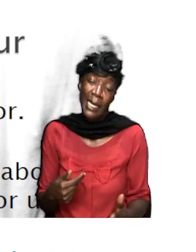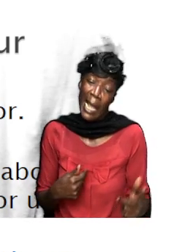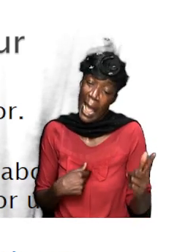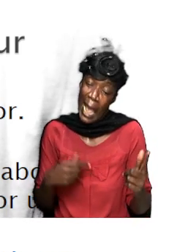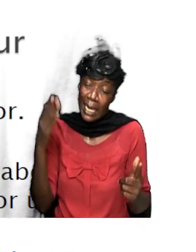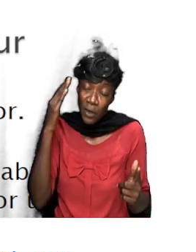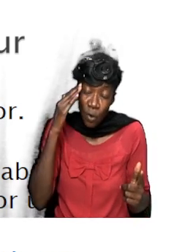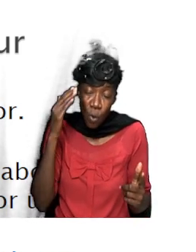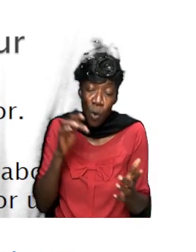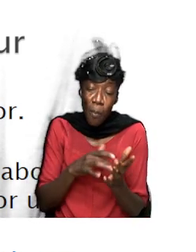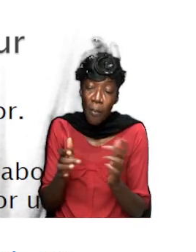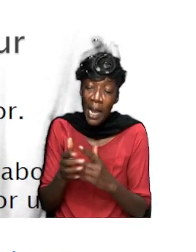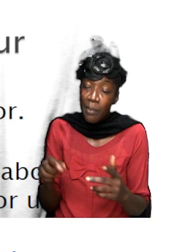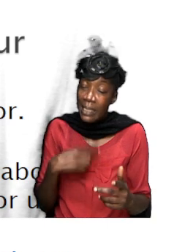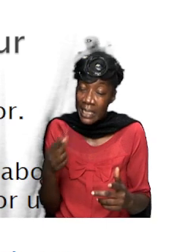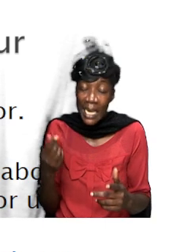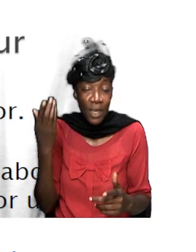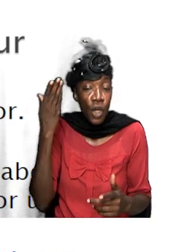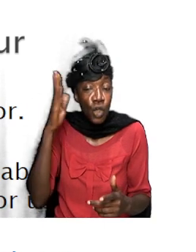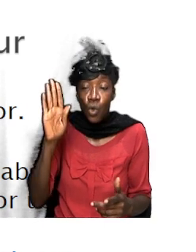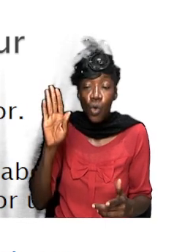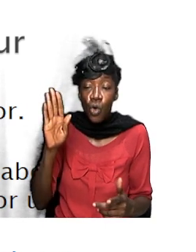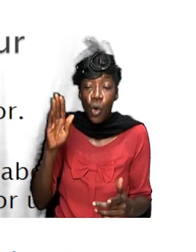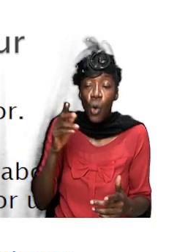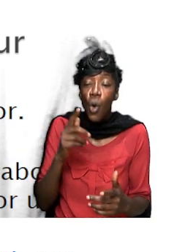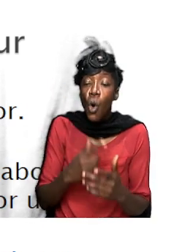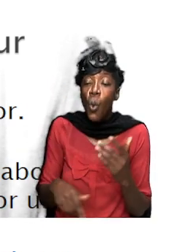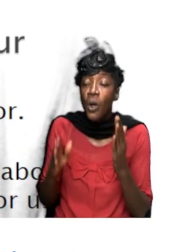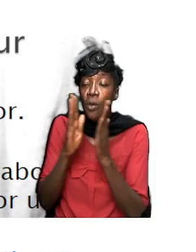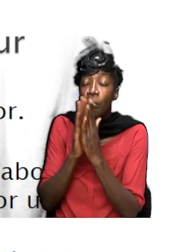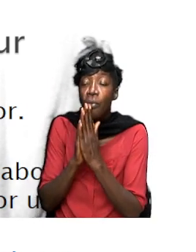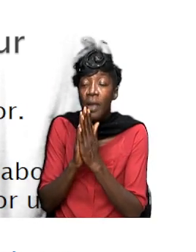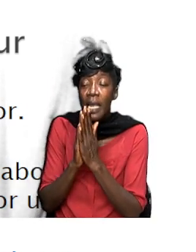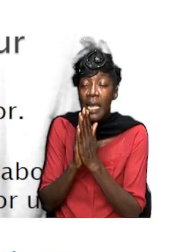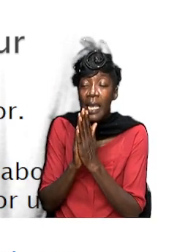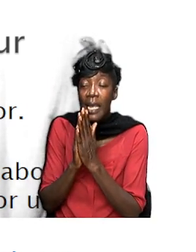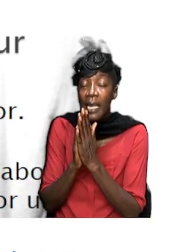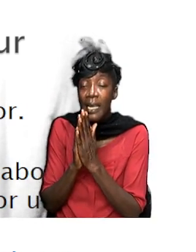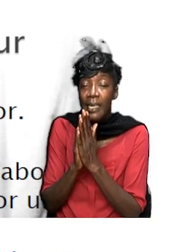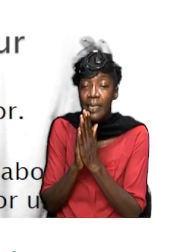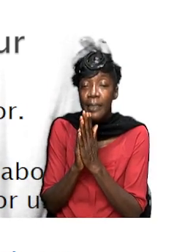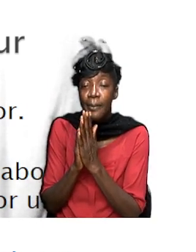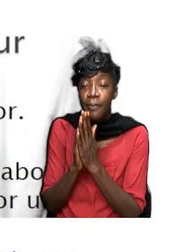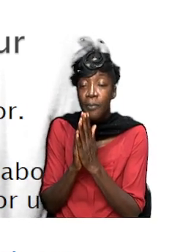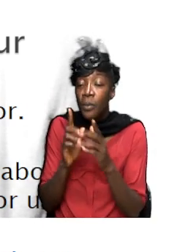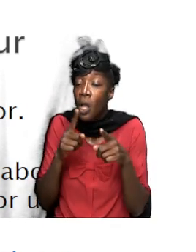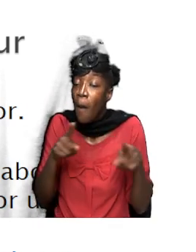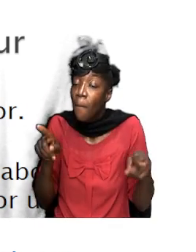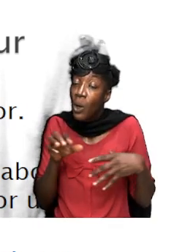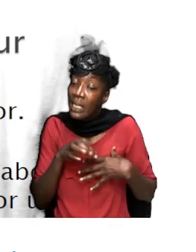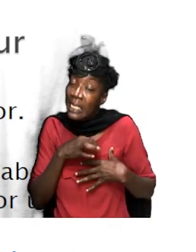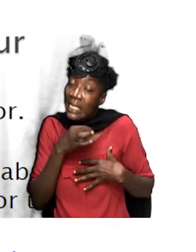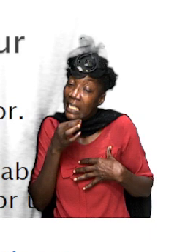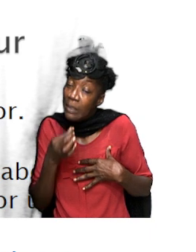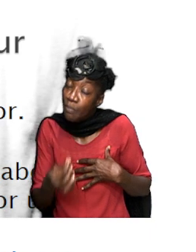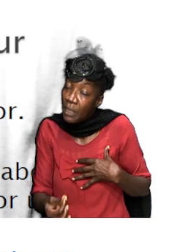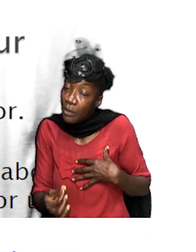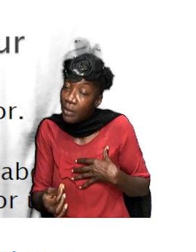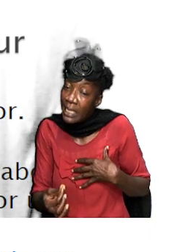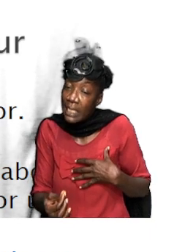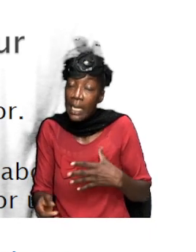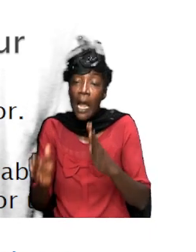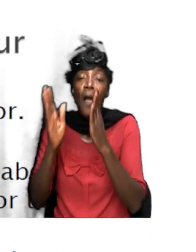saying this to us, you know. You don't know what to pray for as you are to. But the Spirit himself